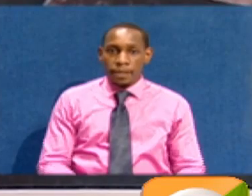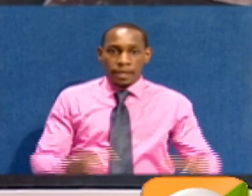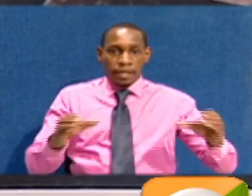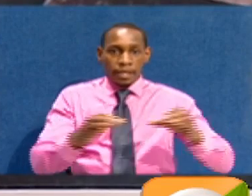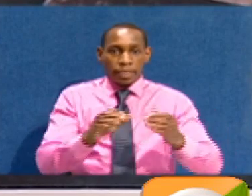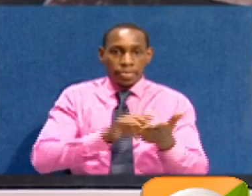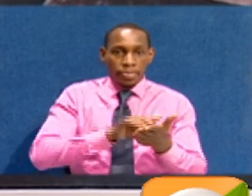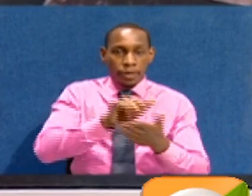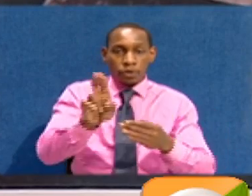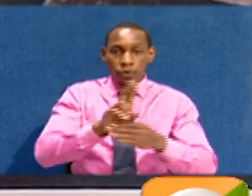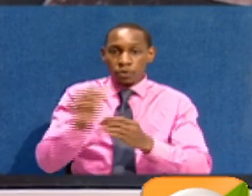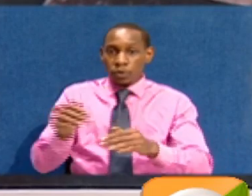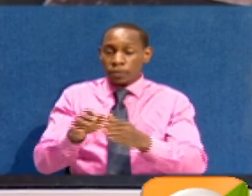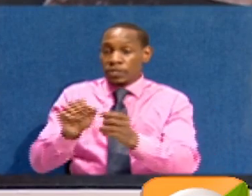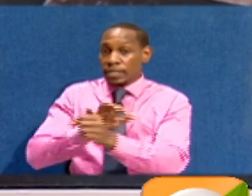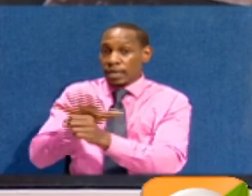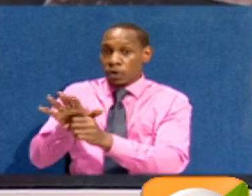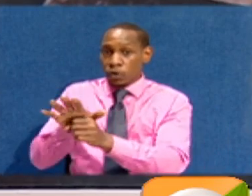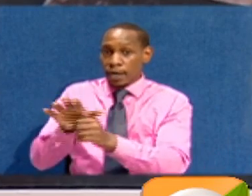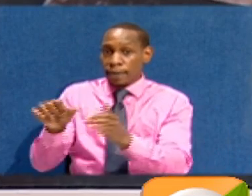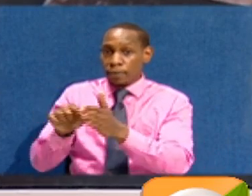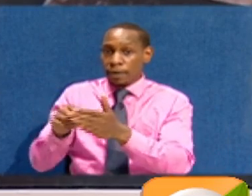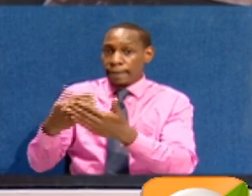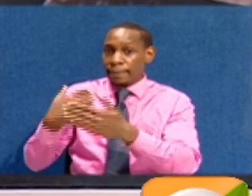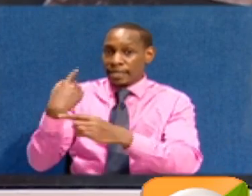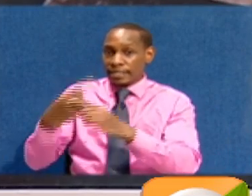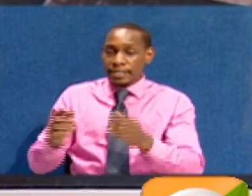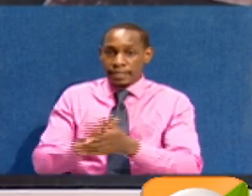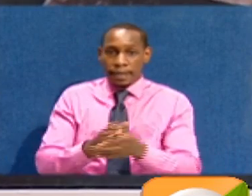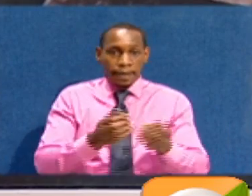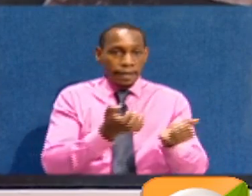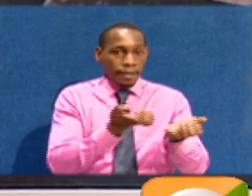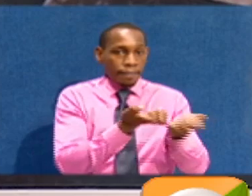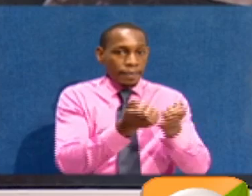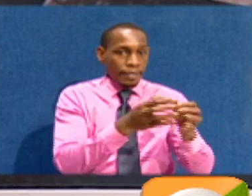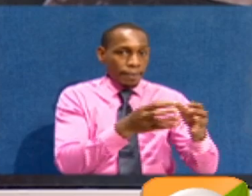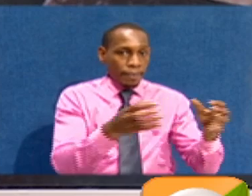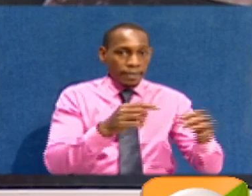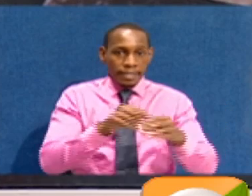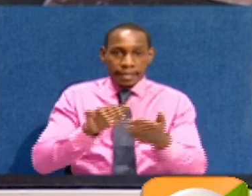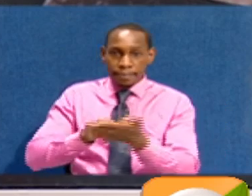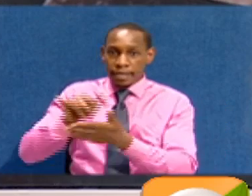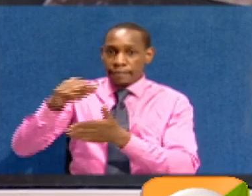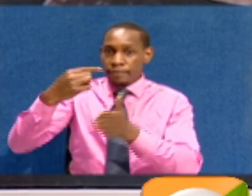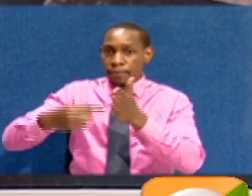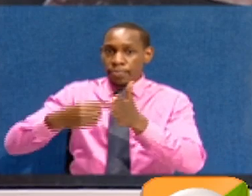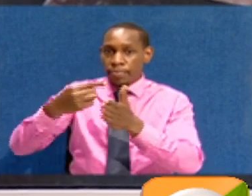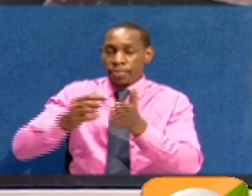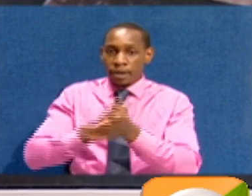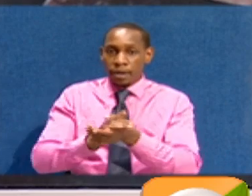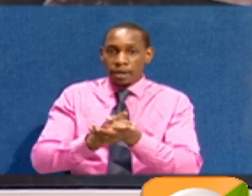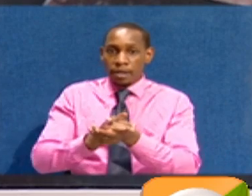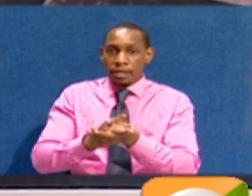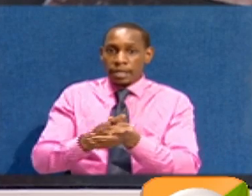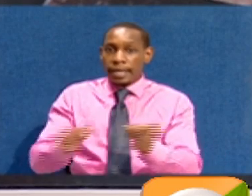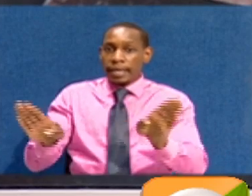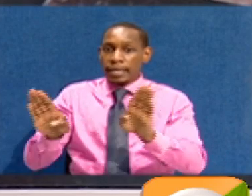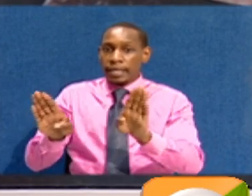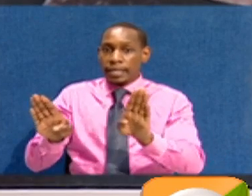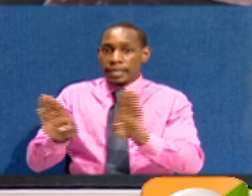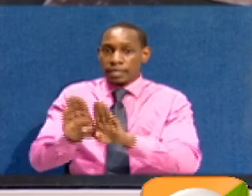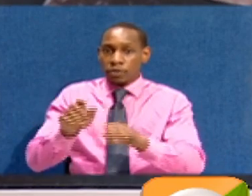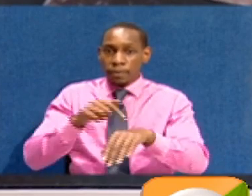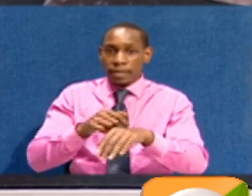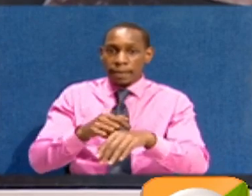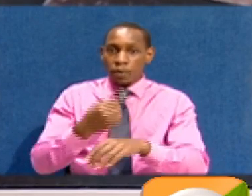Smaller airlines took advantage of the coronavirus pandemic last year to grow business. As the aviation industry screeched to a halt with